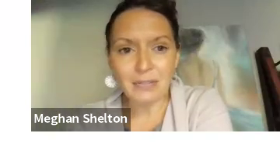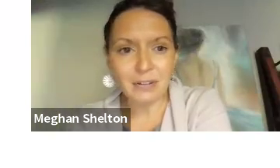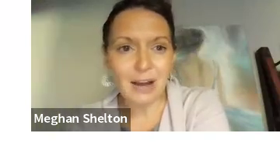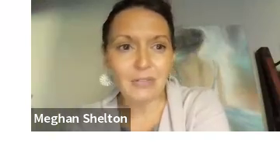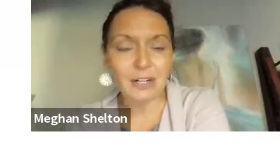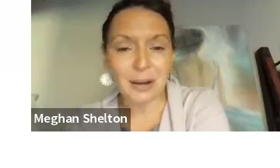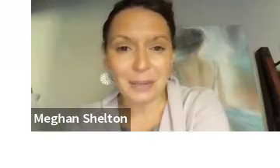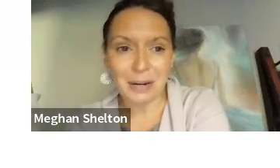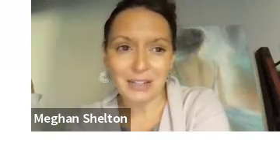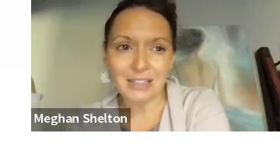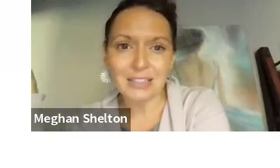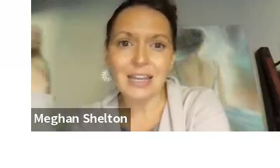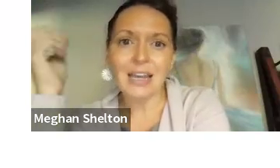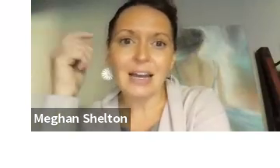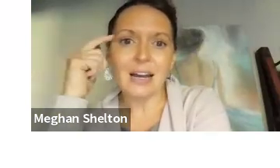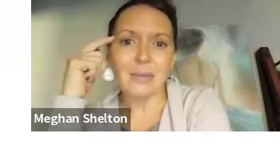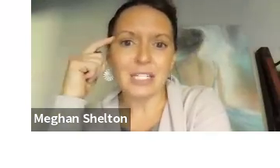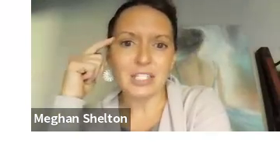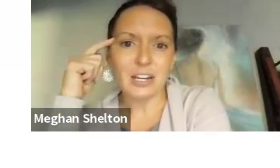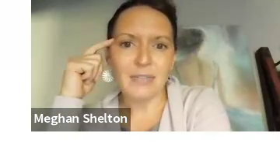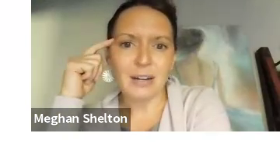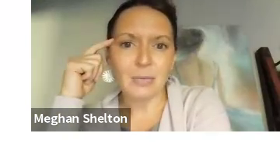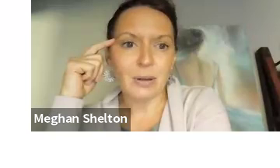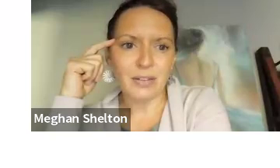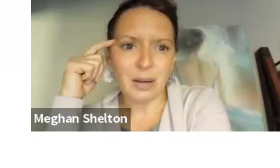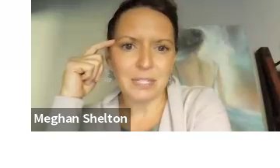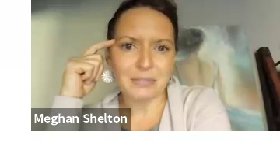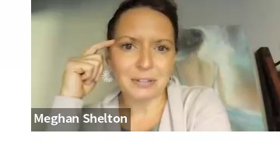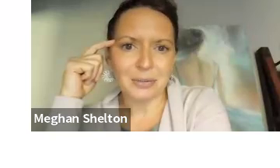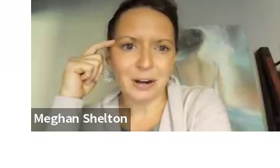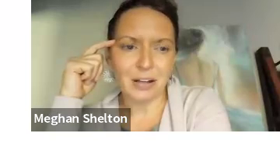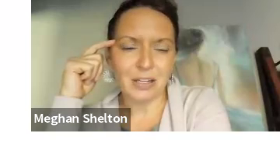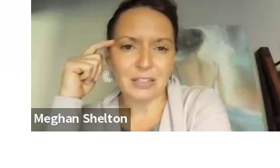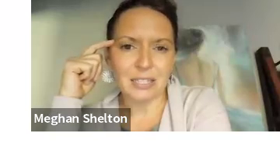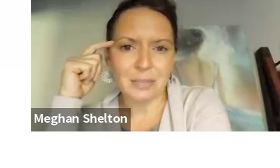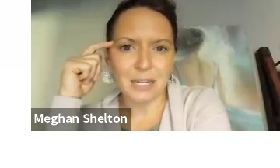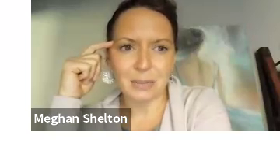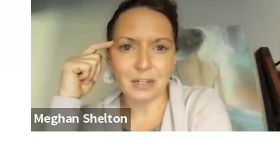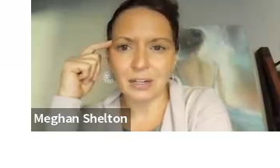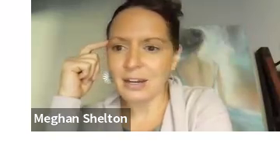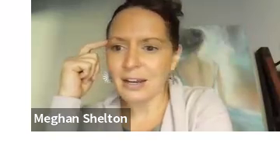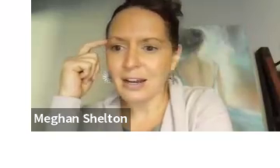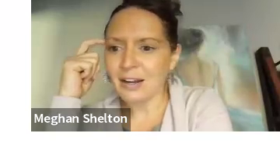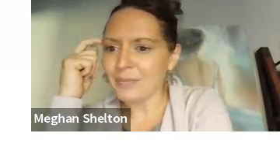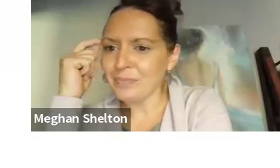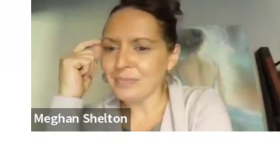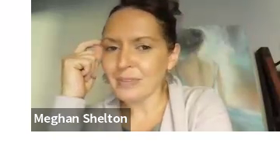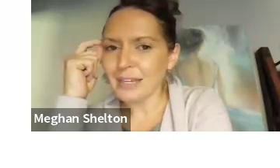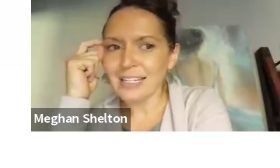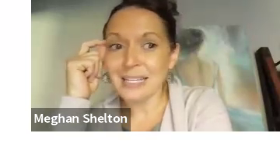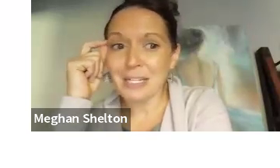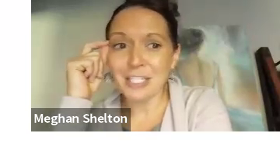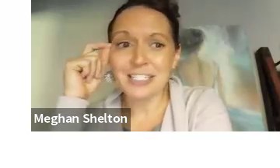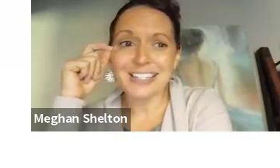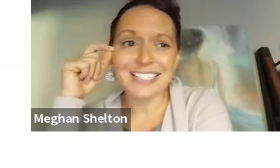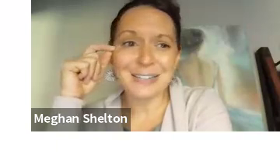our plan for that over coming months, and we'll have an update for you all in September.